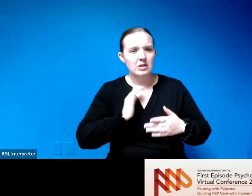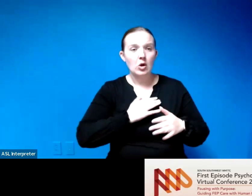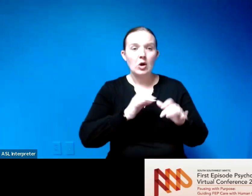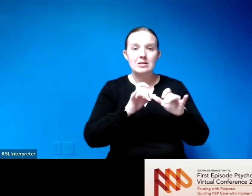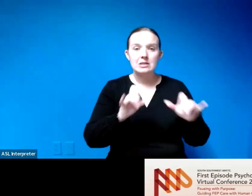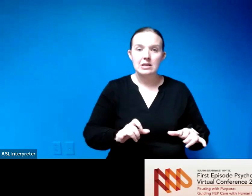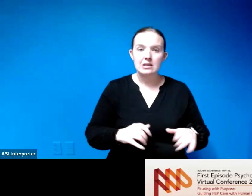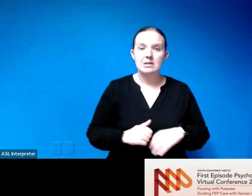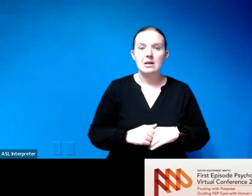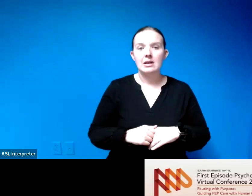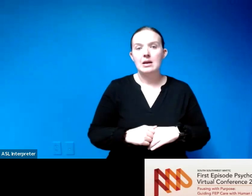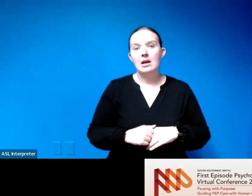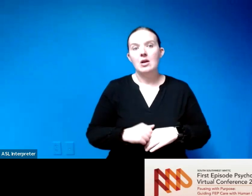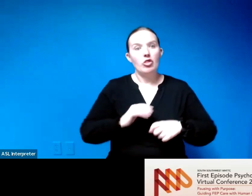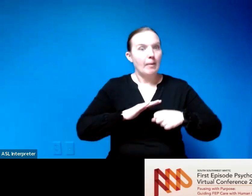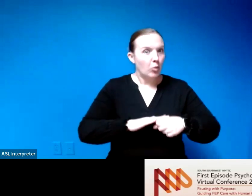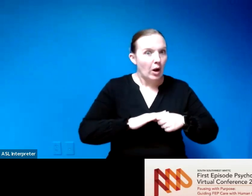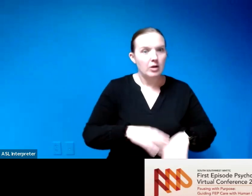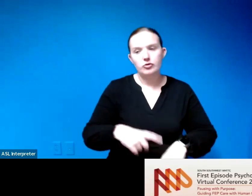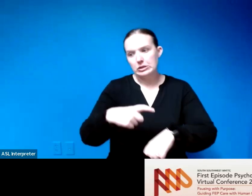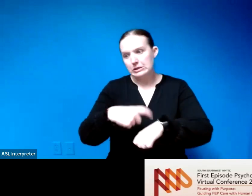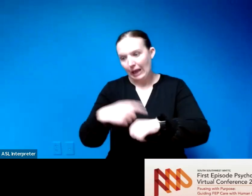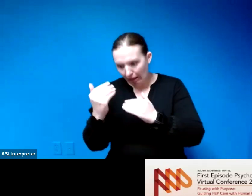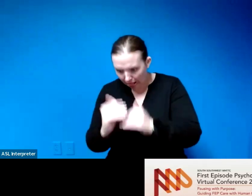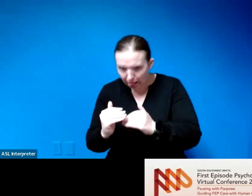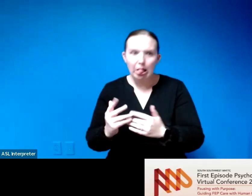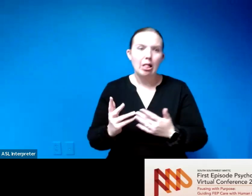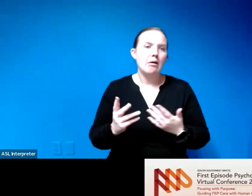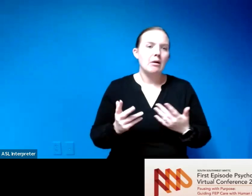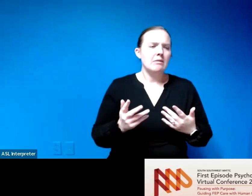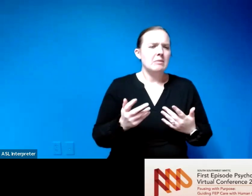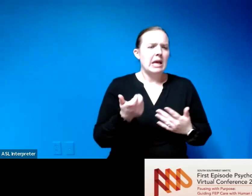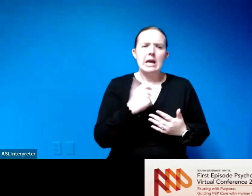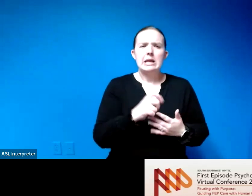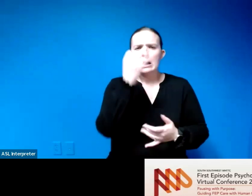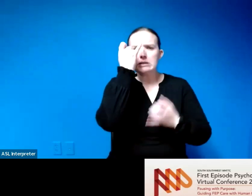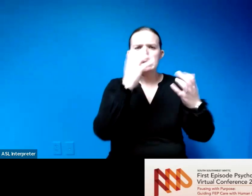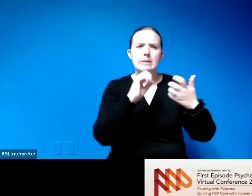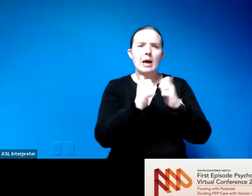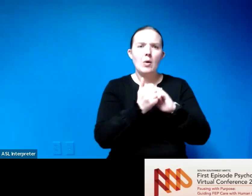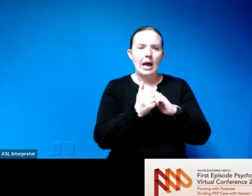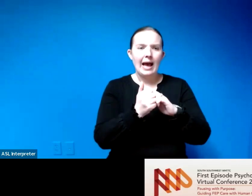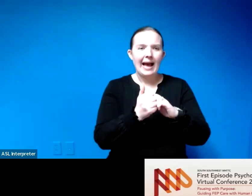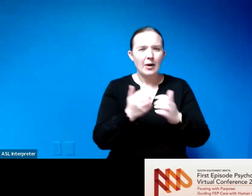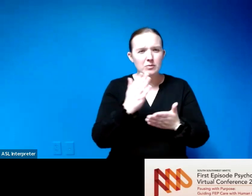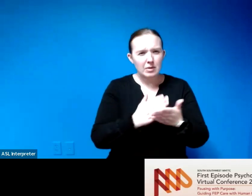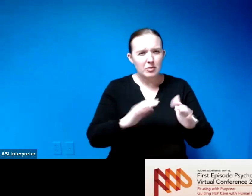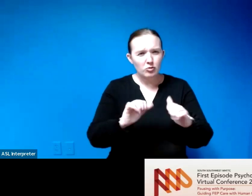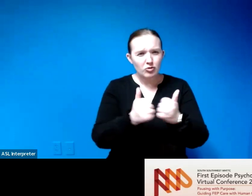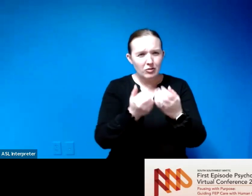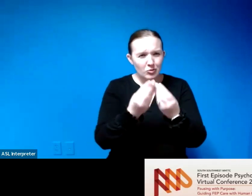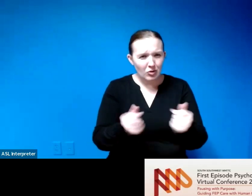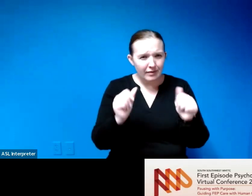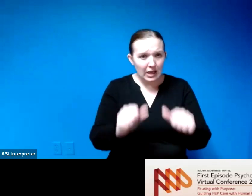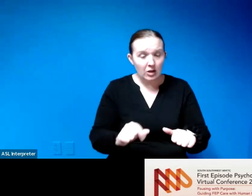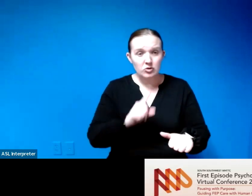billing pressures, lack of time, things like that. Do you have any ideas about how we can overcome some of those challenges to